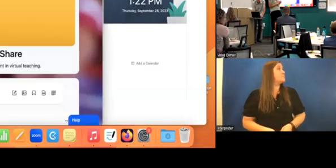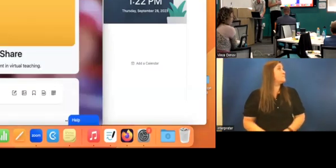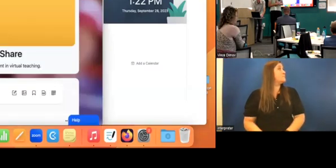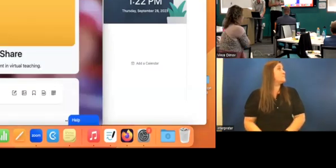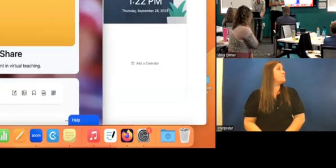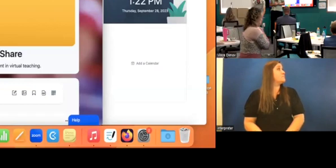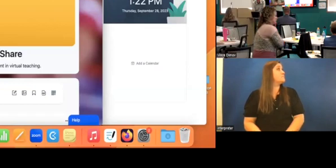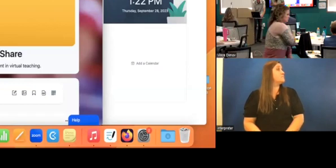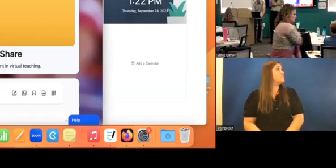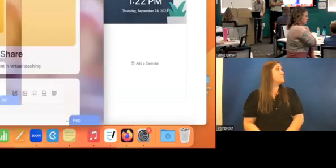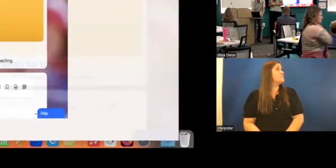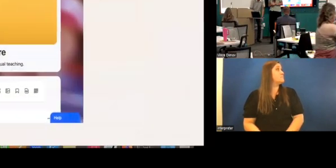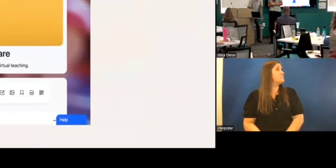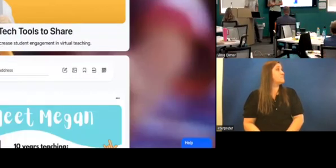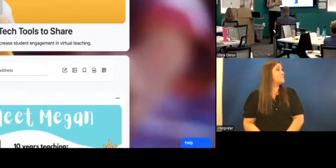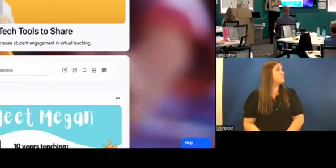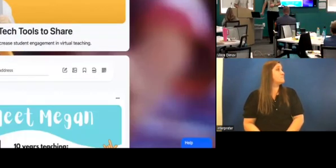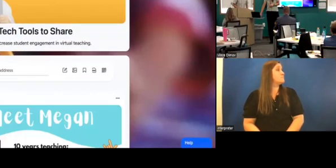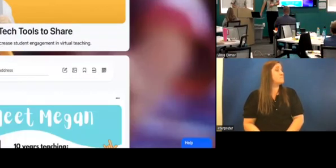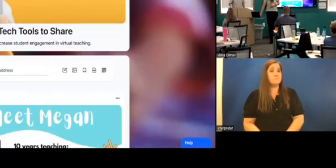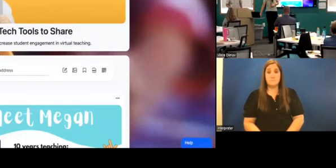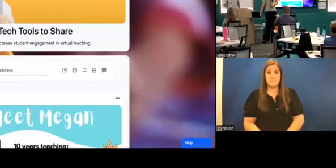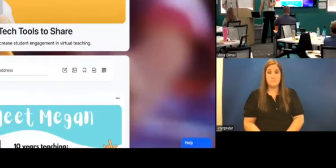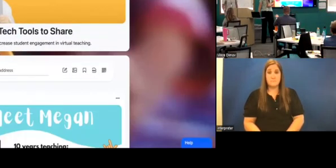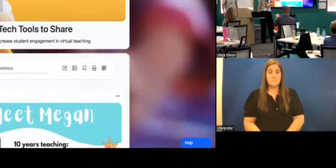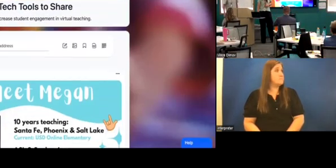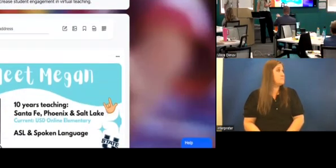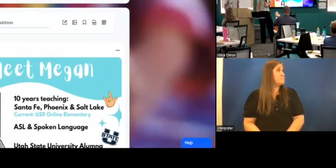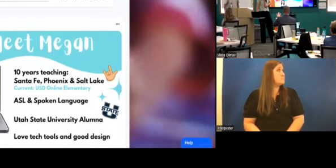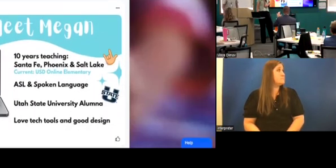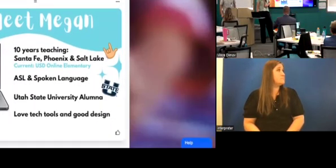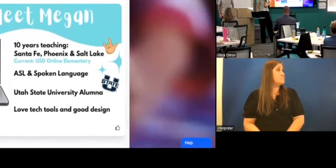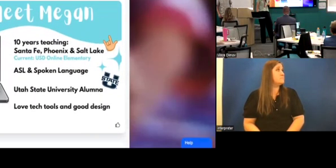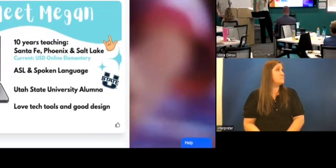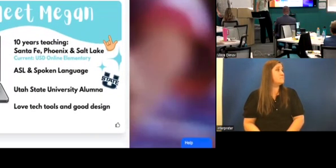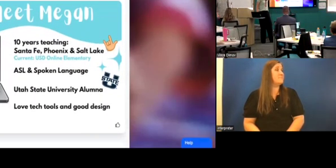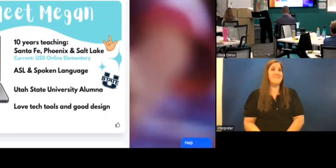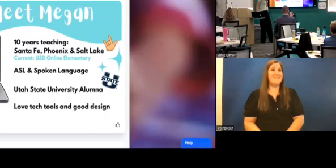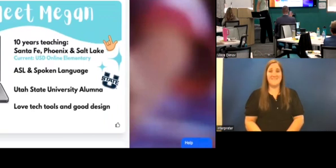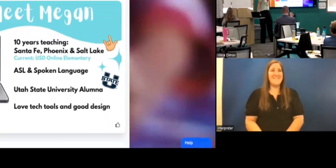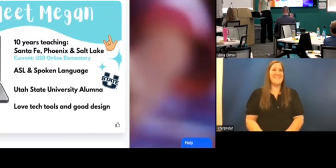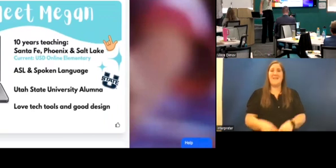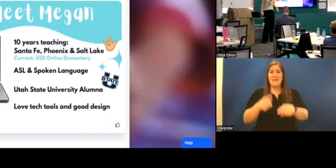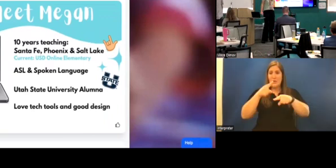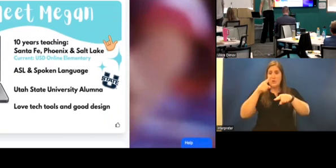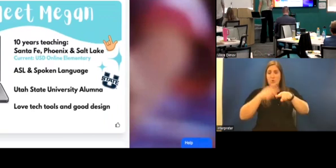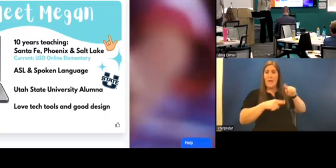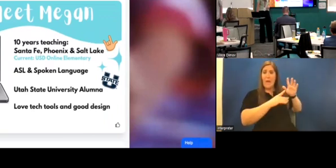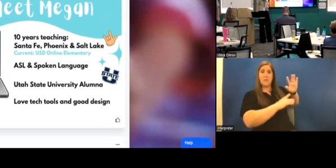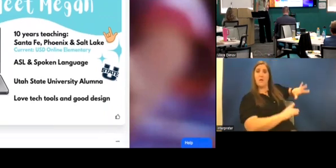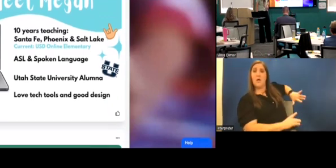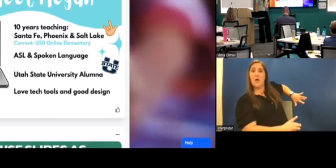Who's going to? Oh, that's me. That's you. Okay. It's still not a scroll. You have to use your computer to scroll. So, yeah, don't touch the